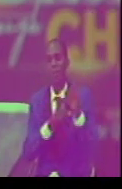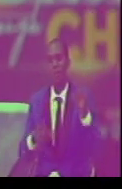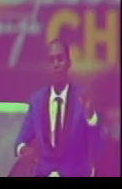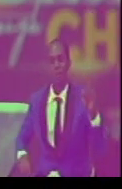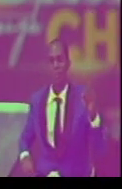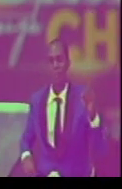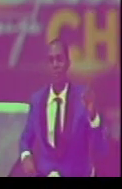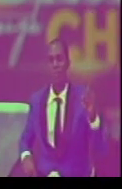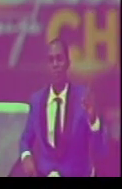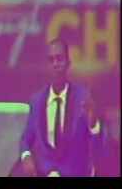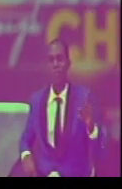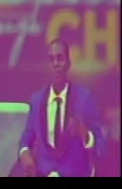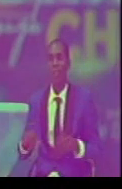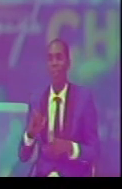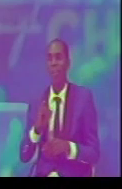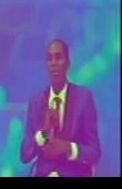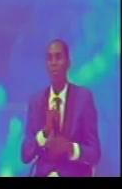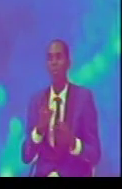Praise the Lord.